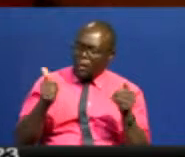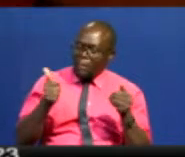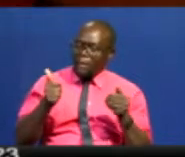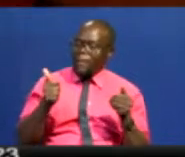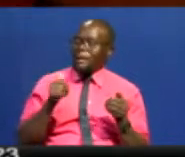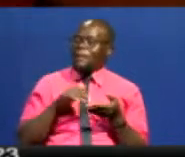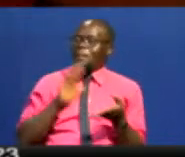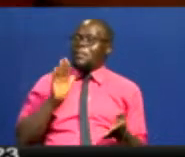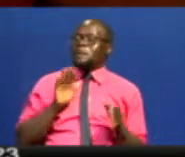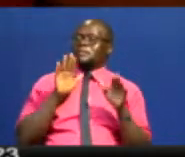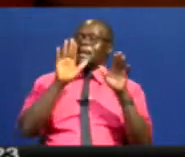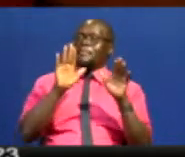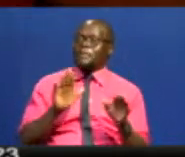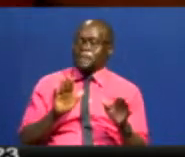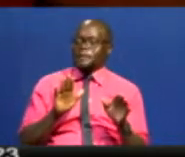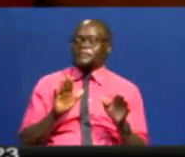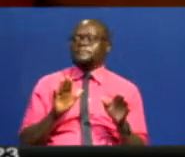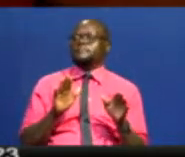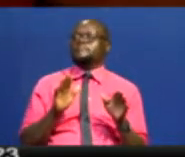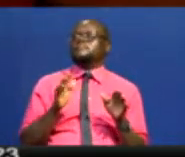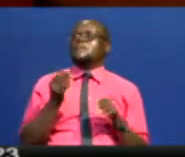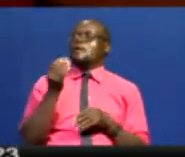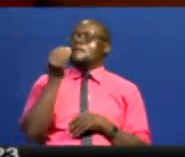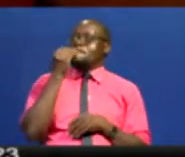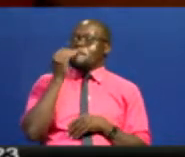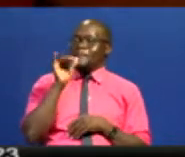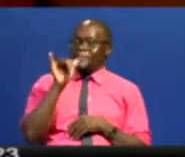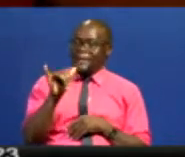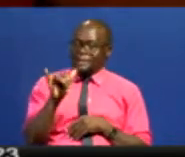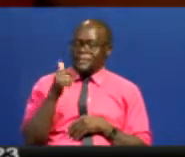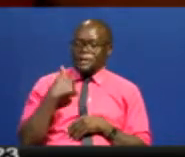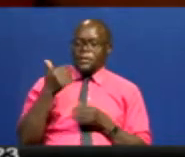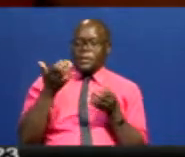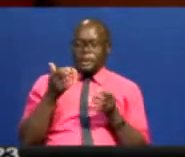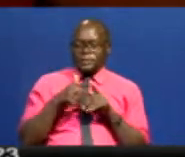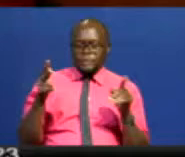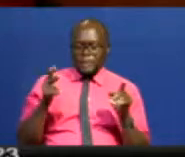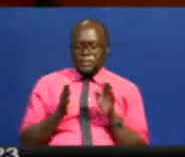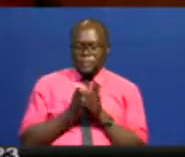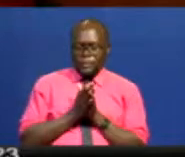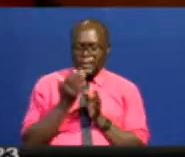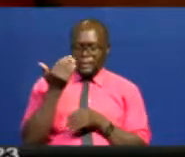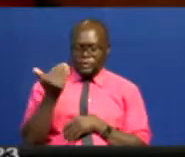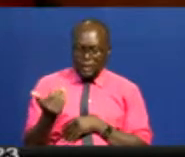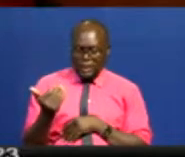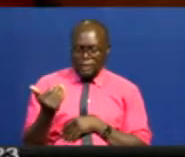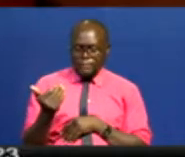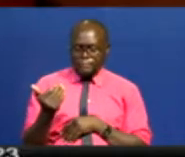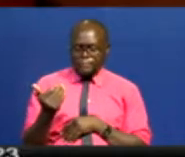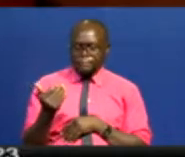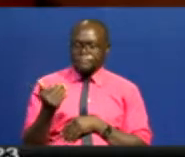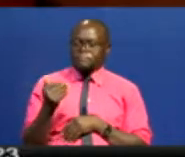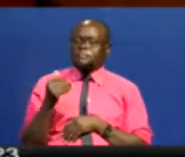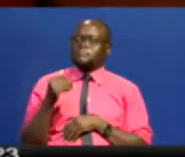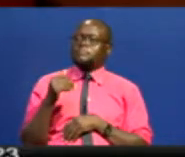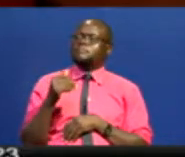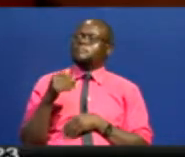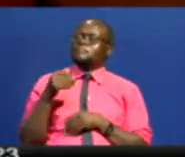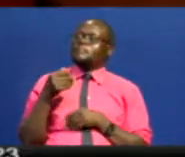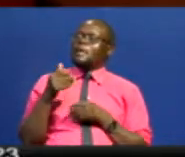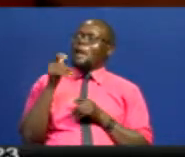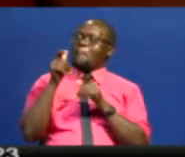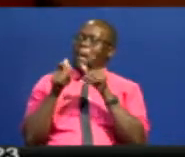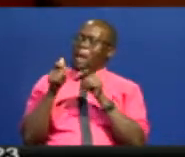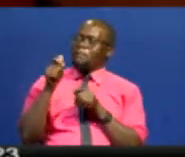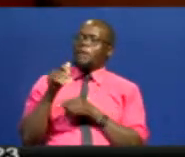the most important nutritious food that we need to start with a child is the breastfeeding milk, the milk from